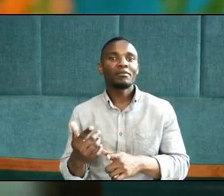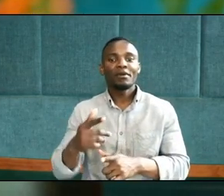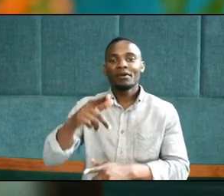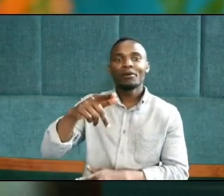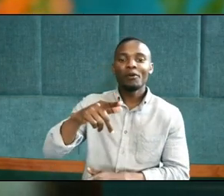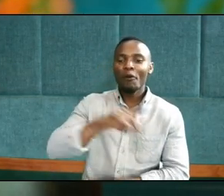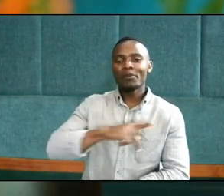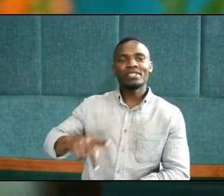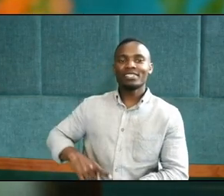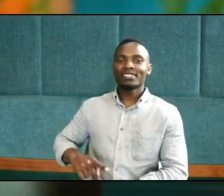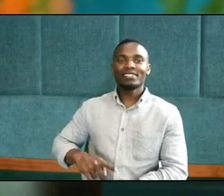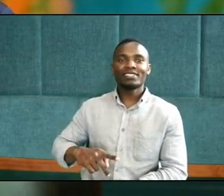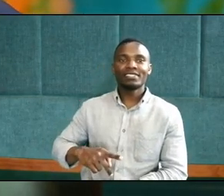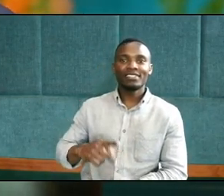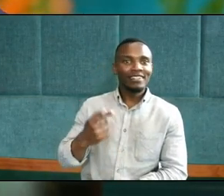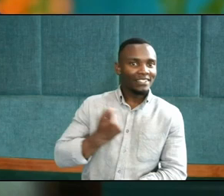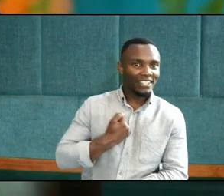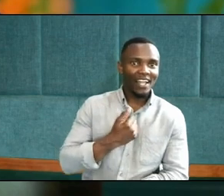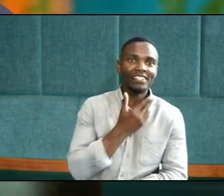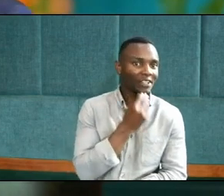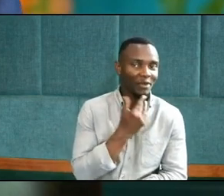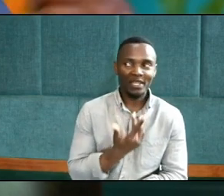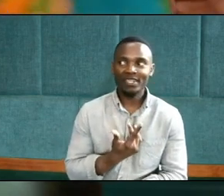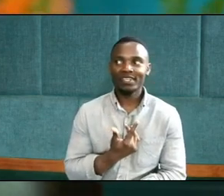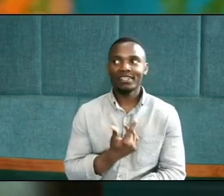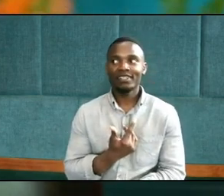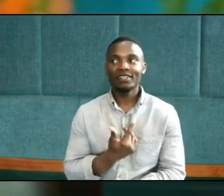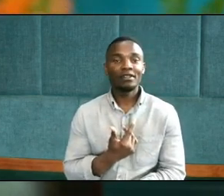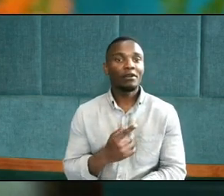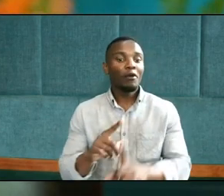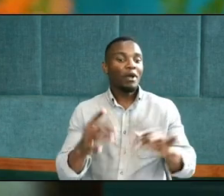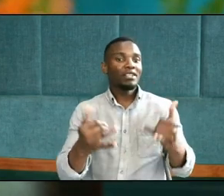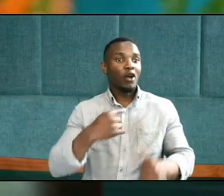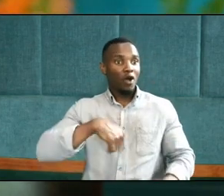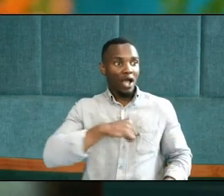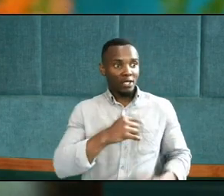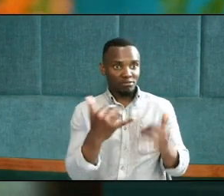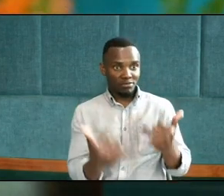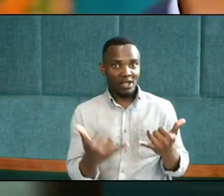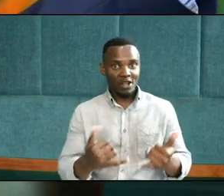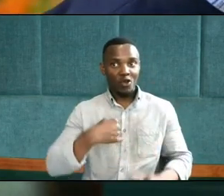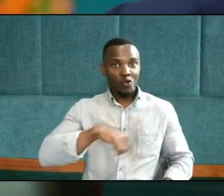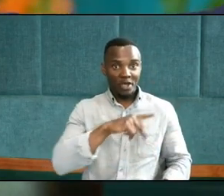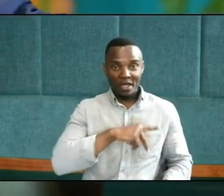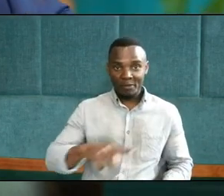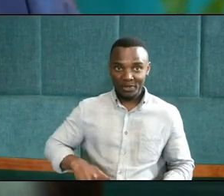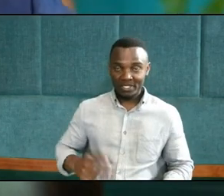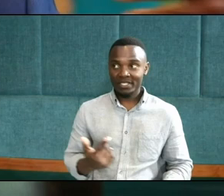know, had a problem there. But princes are us, the male. No, we're supposed to be